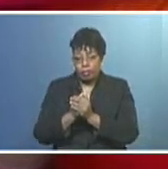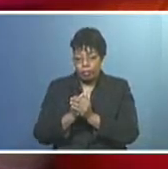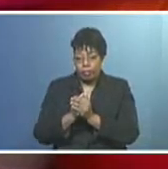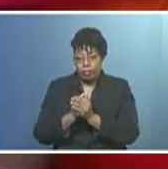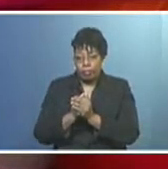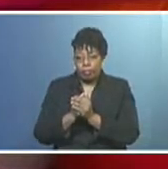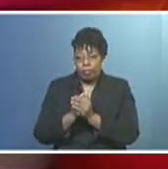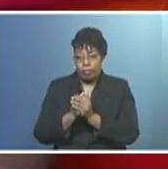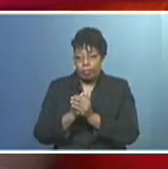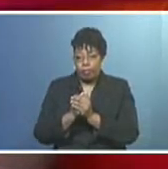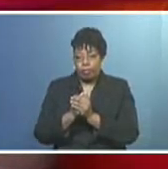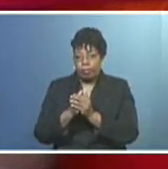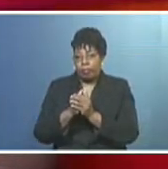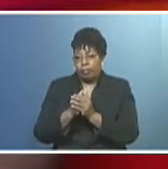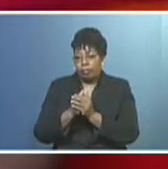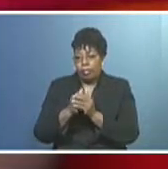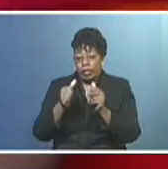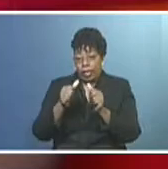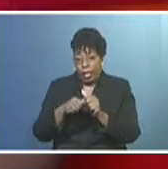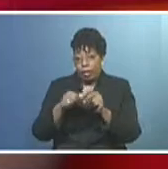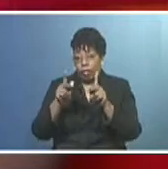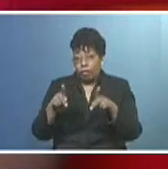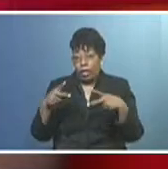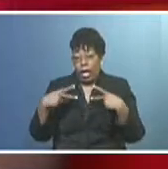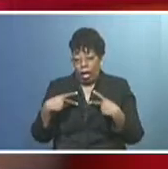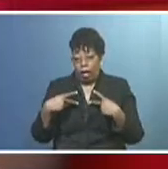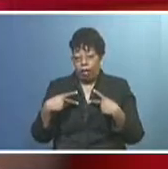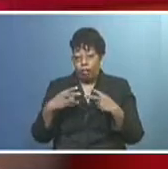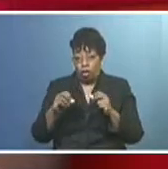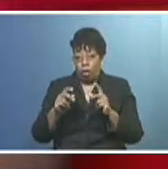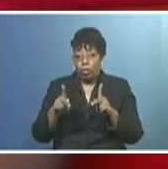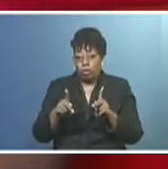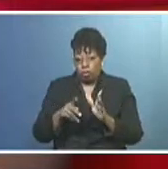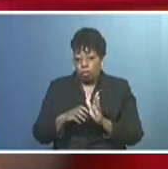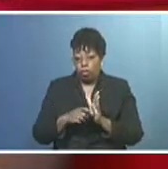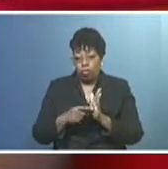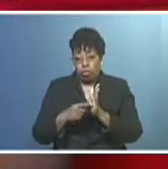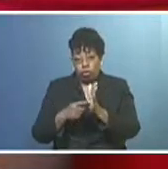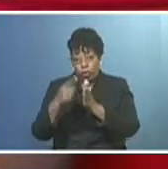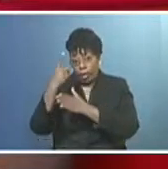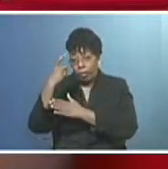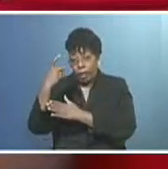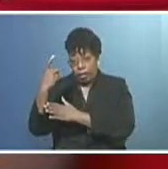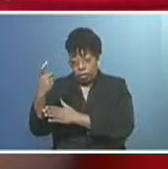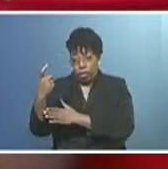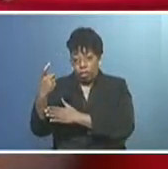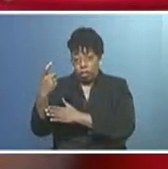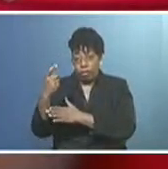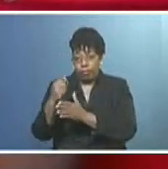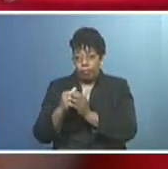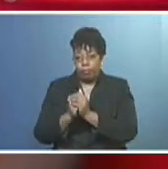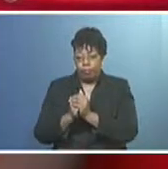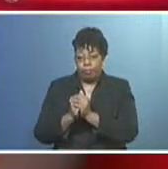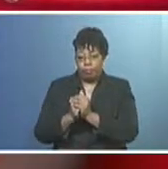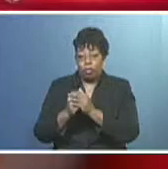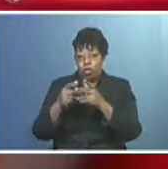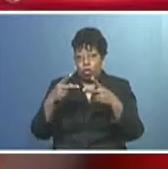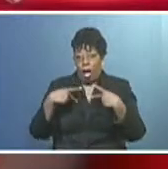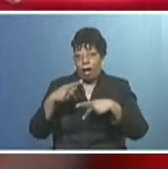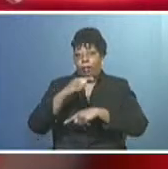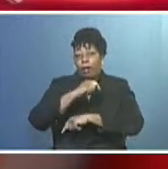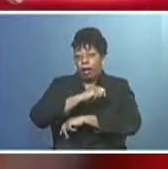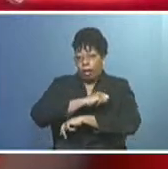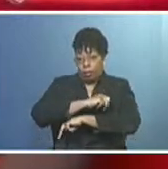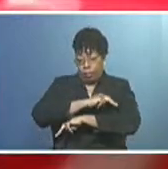creativity, everyone deserves a chance to, just express, their imagination, and just seeing stuff like that be on a platform like Pony is